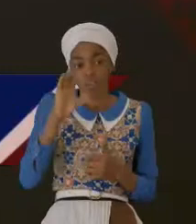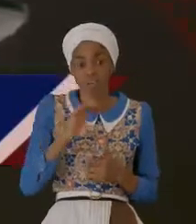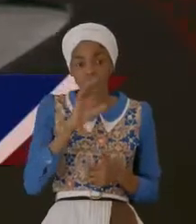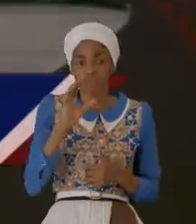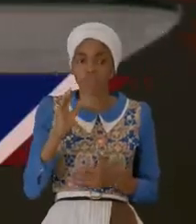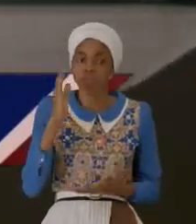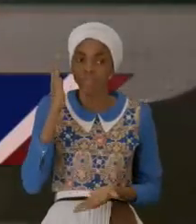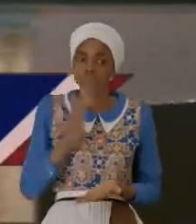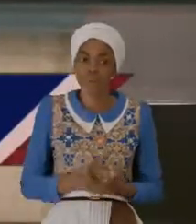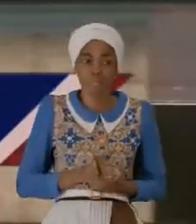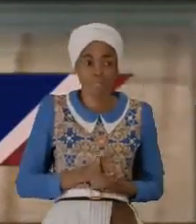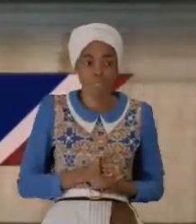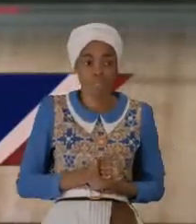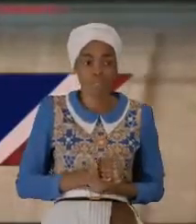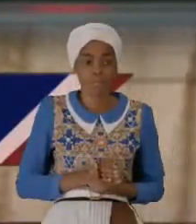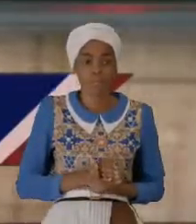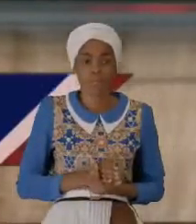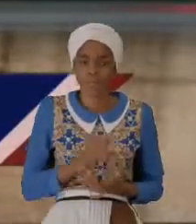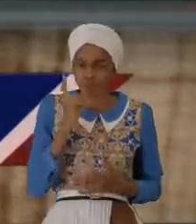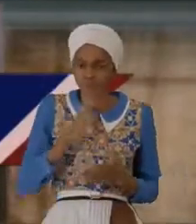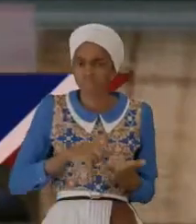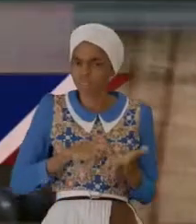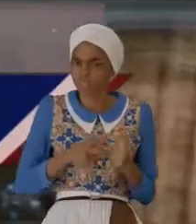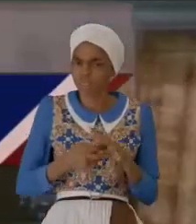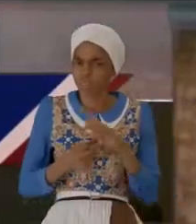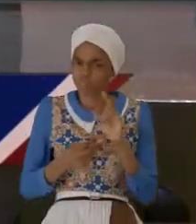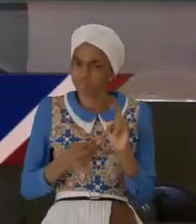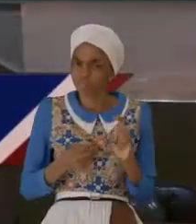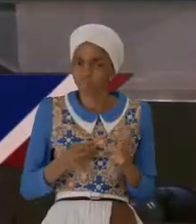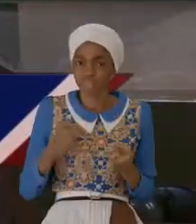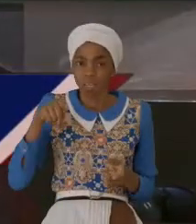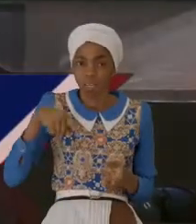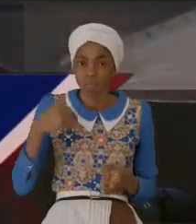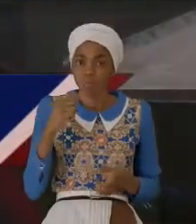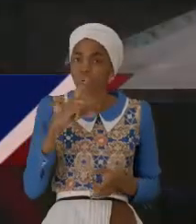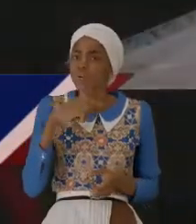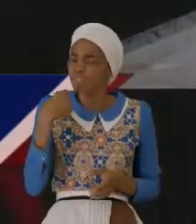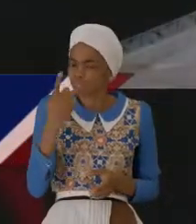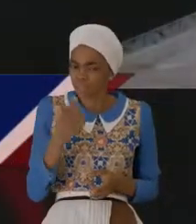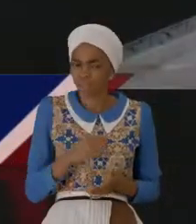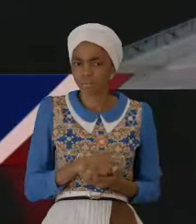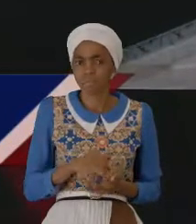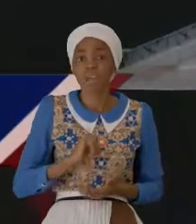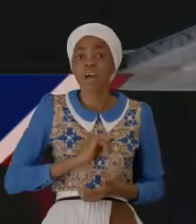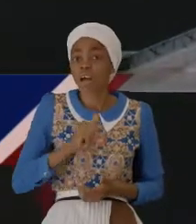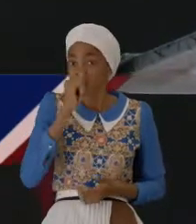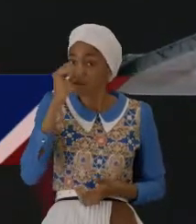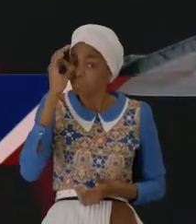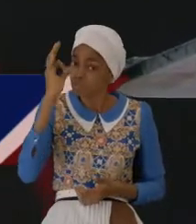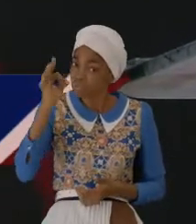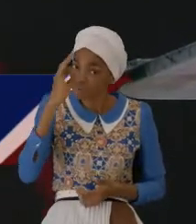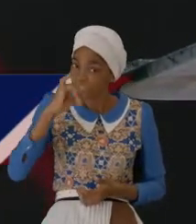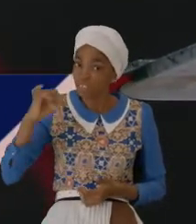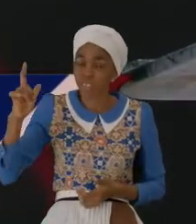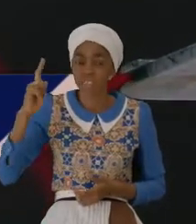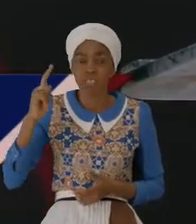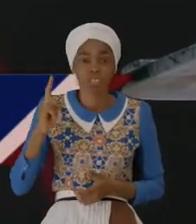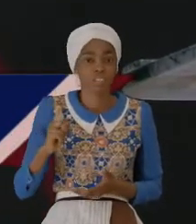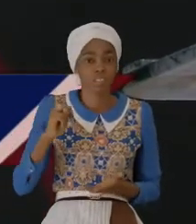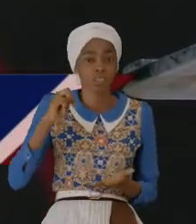Cross seized what does that mean Paul the Apostle said I'm preaching the Cross of